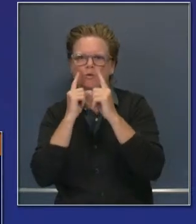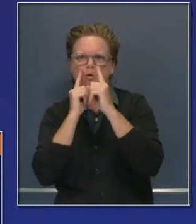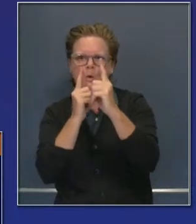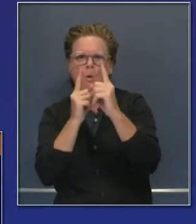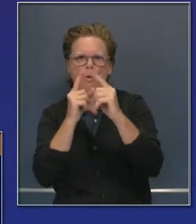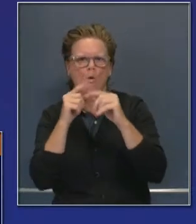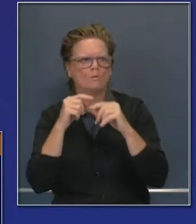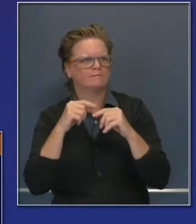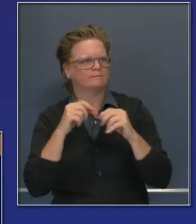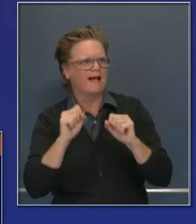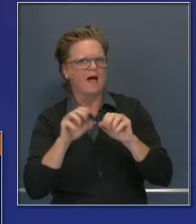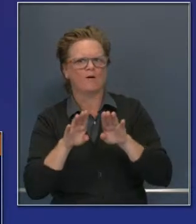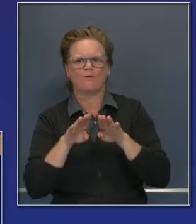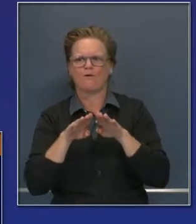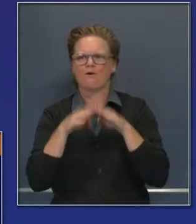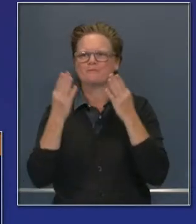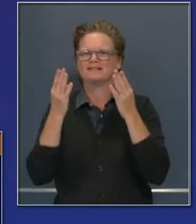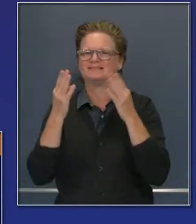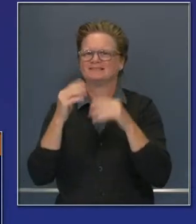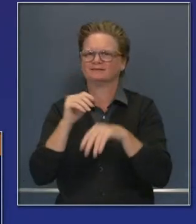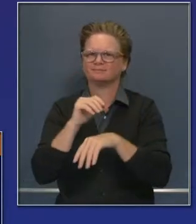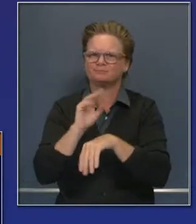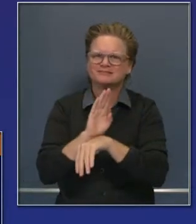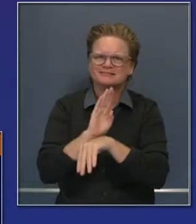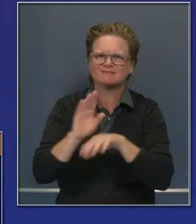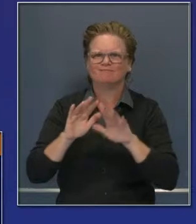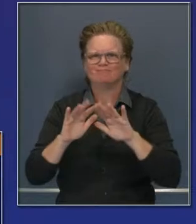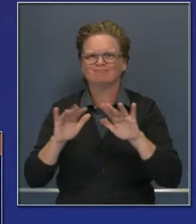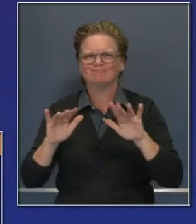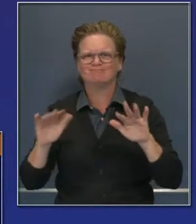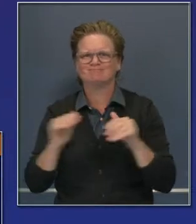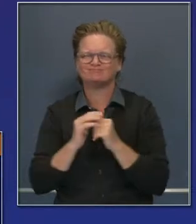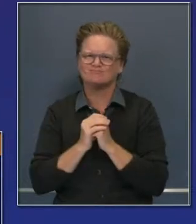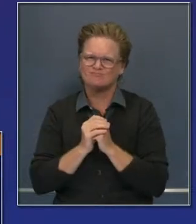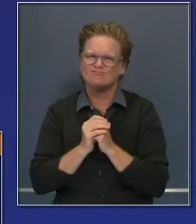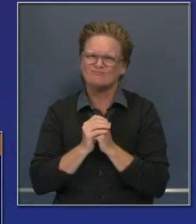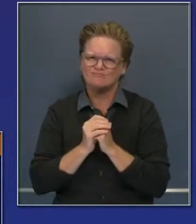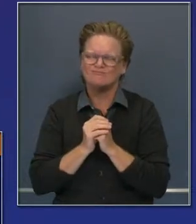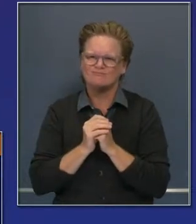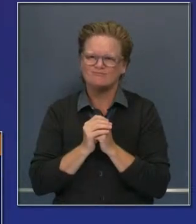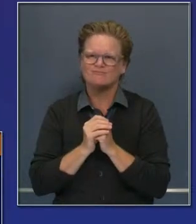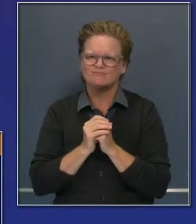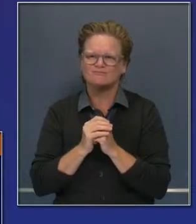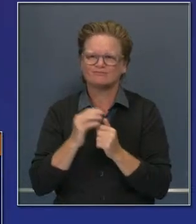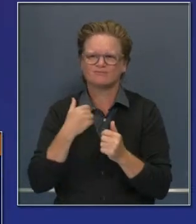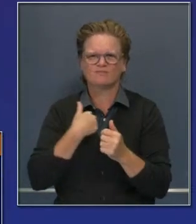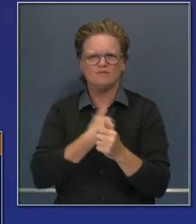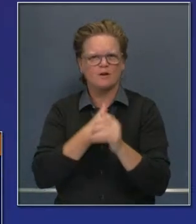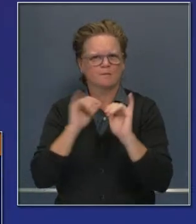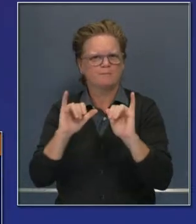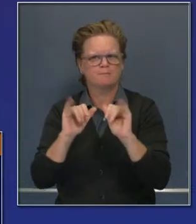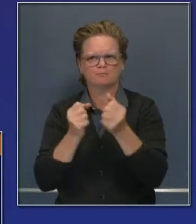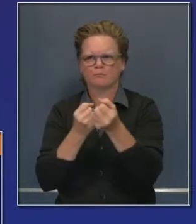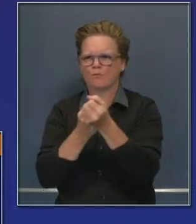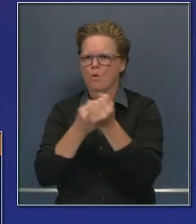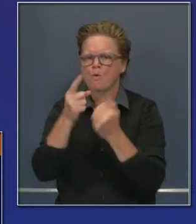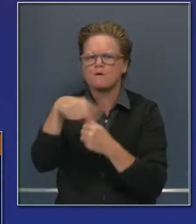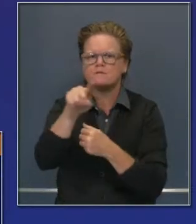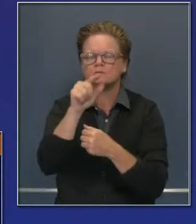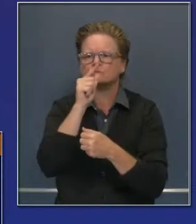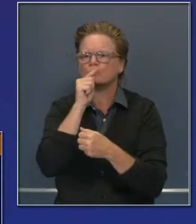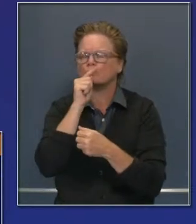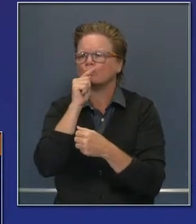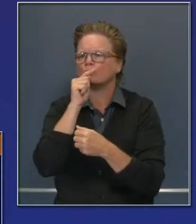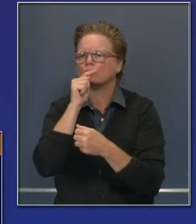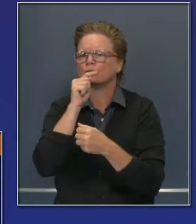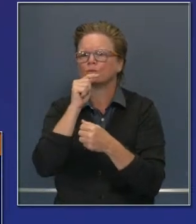advanced accordingly. So will the likelihood of more waivers being supported for our younger cohort